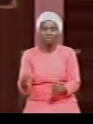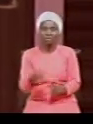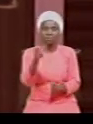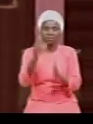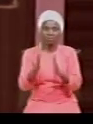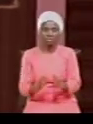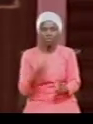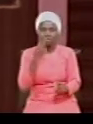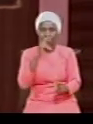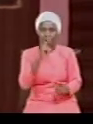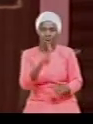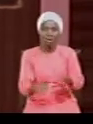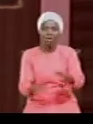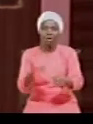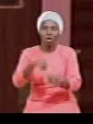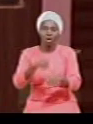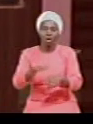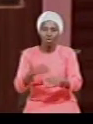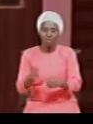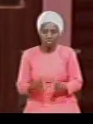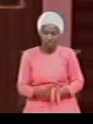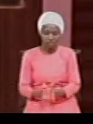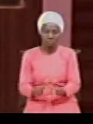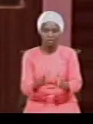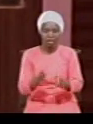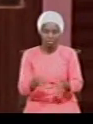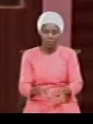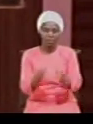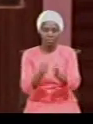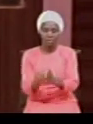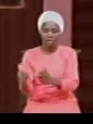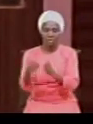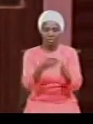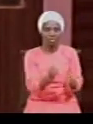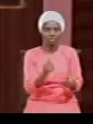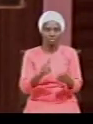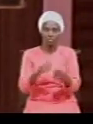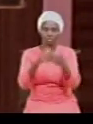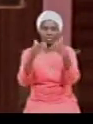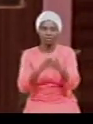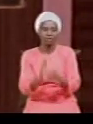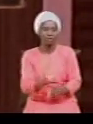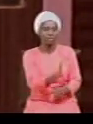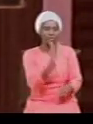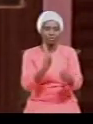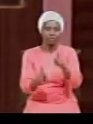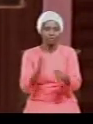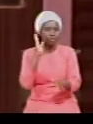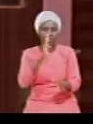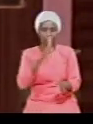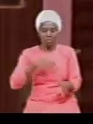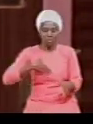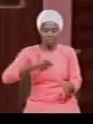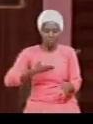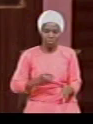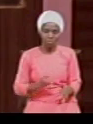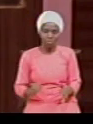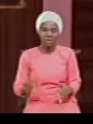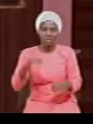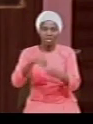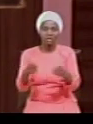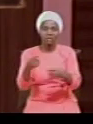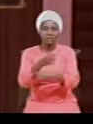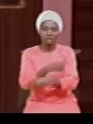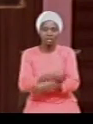walking on the narrow path that leads to heaven, thy people shall be willing in the